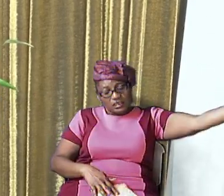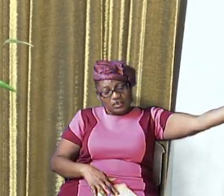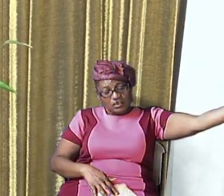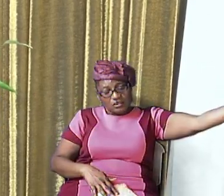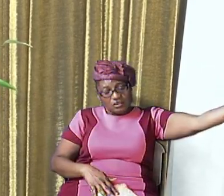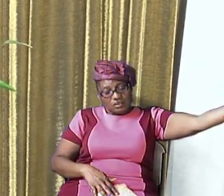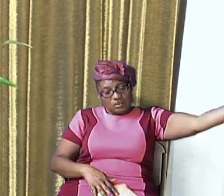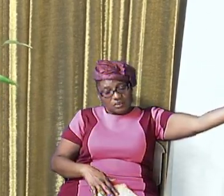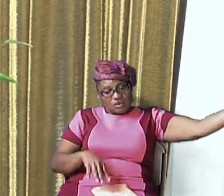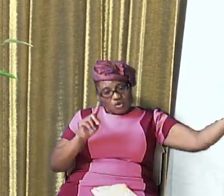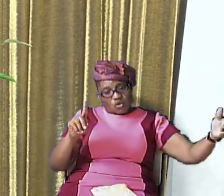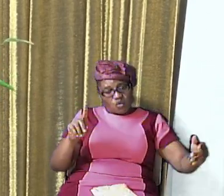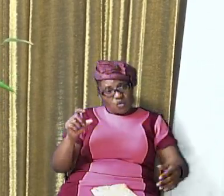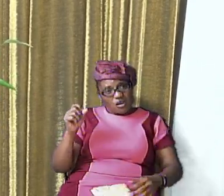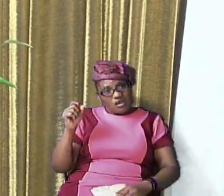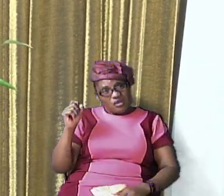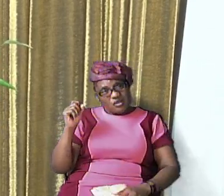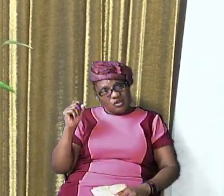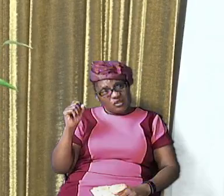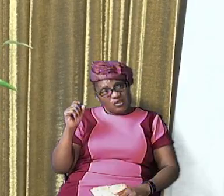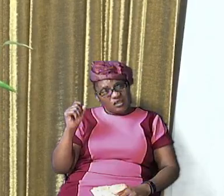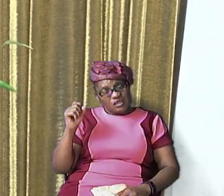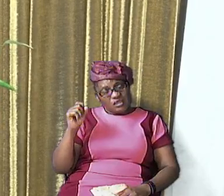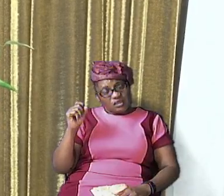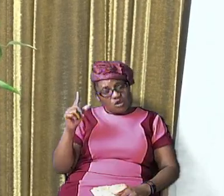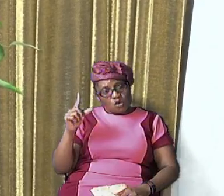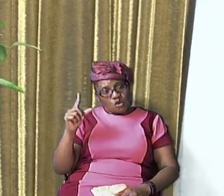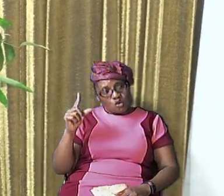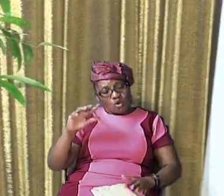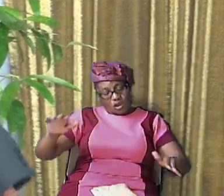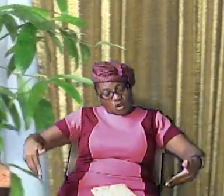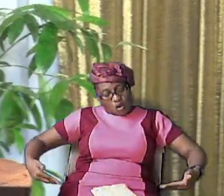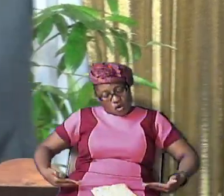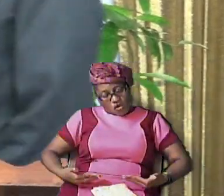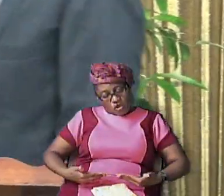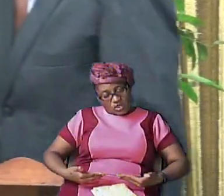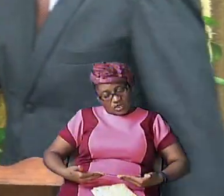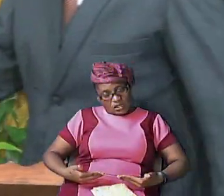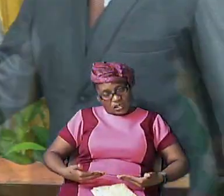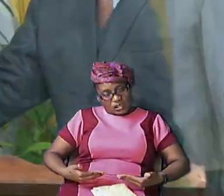Just one quick greeting in Jesus' name.